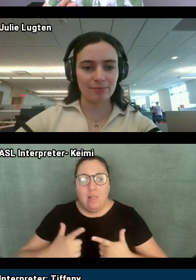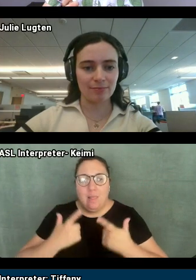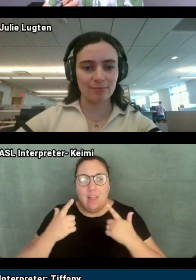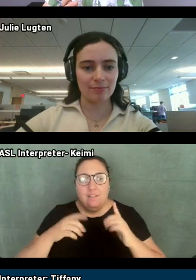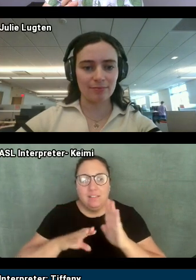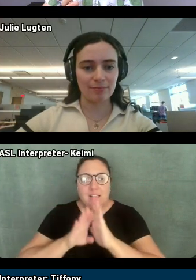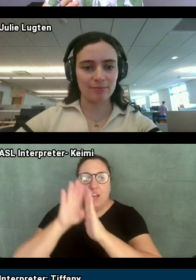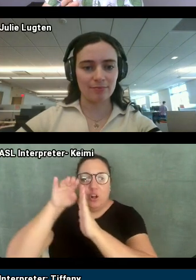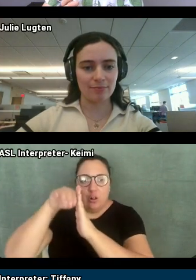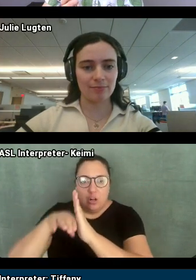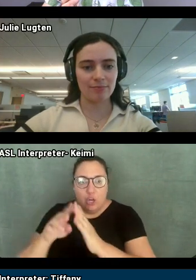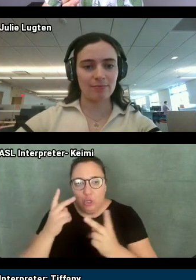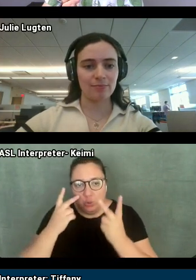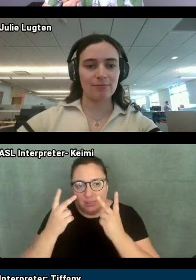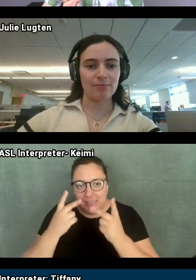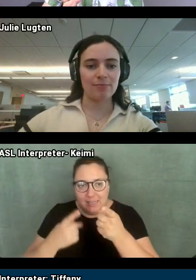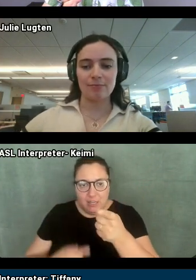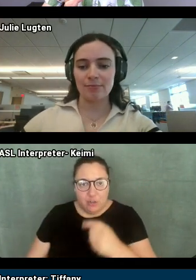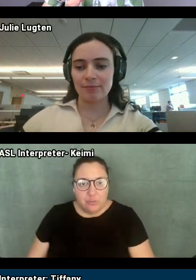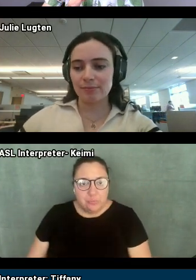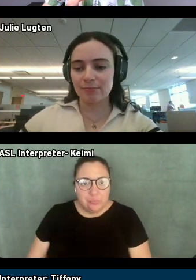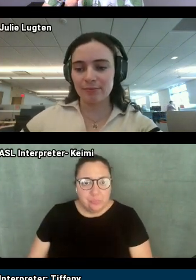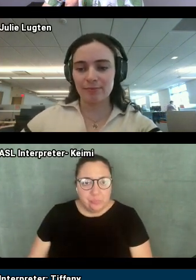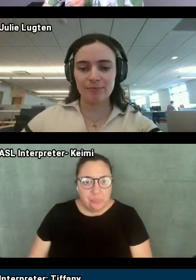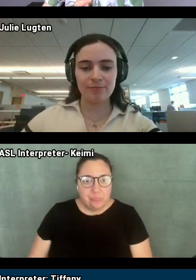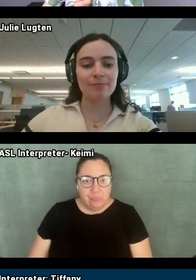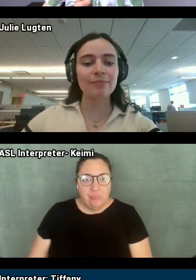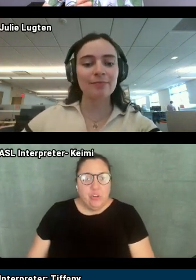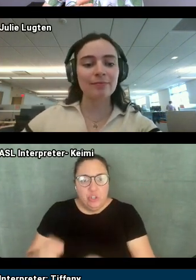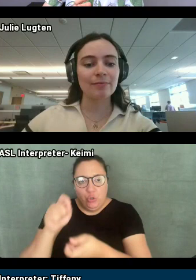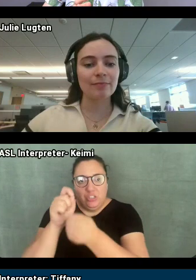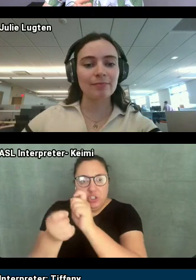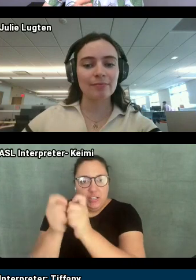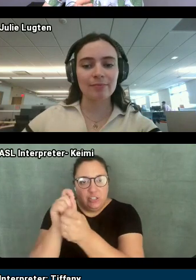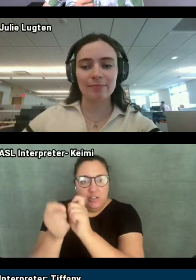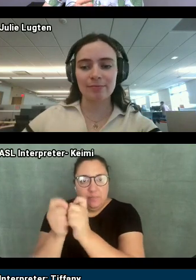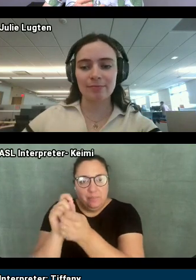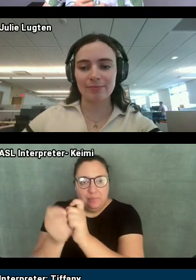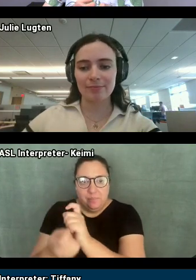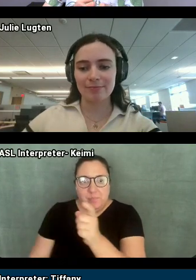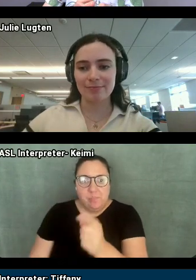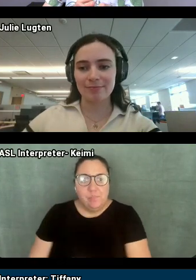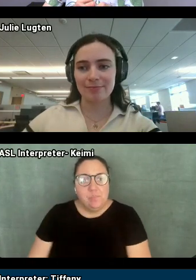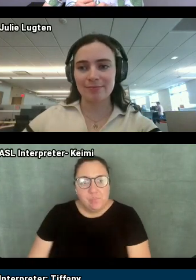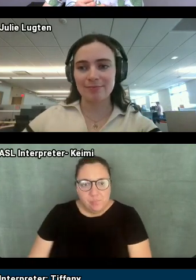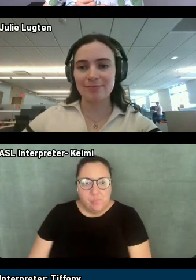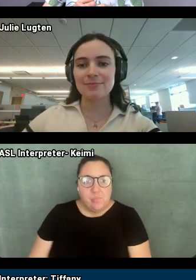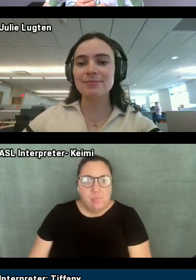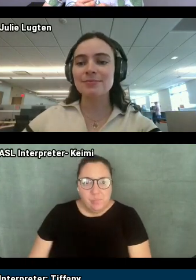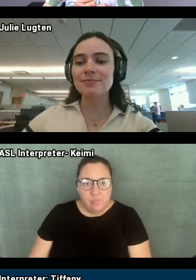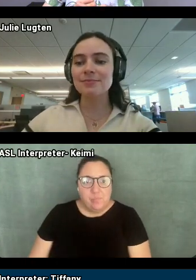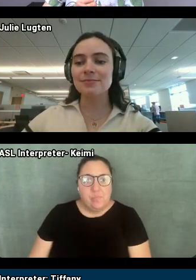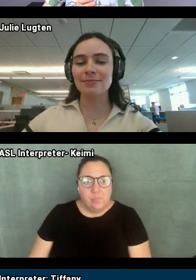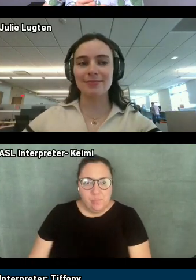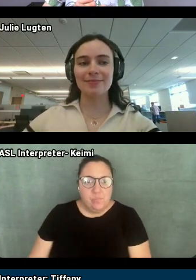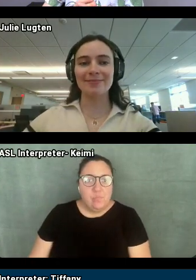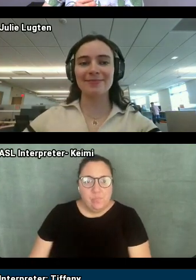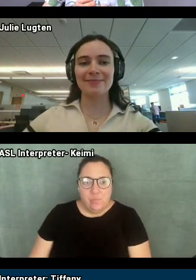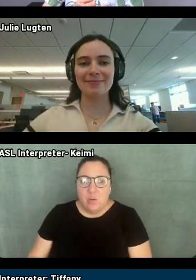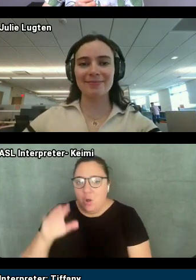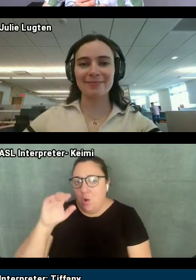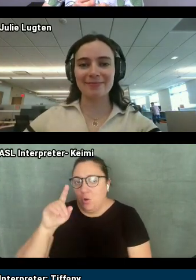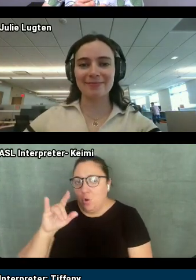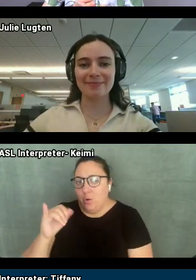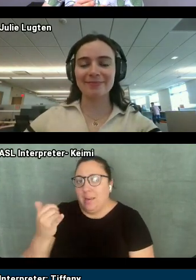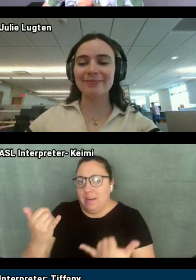cycle stages here. I can change them from one to another. So if I pop Cody on to customer, we can see that he's